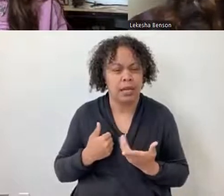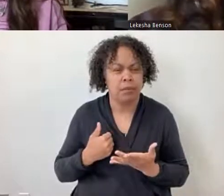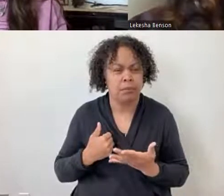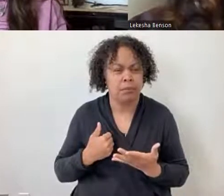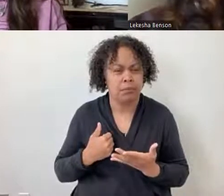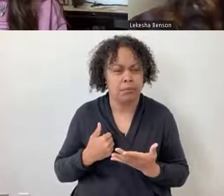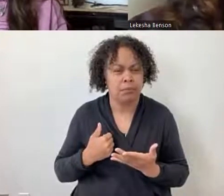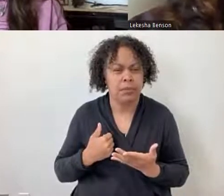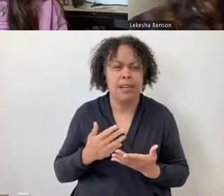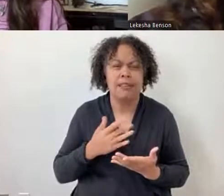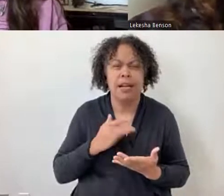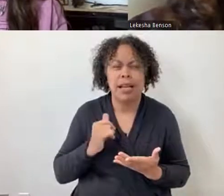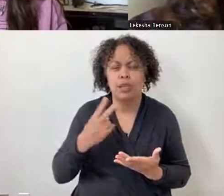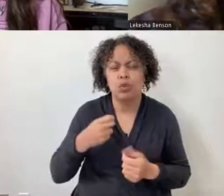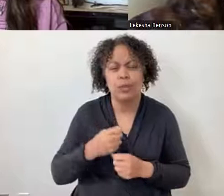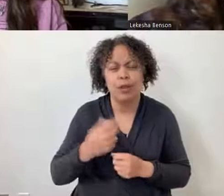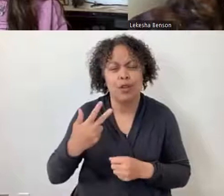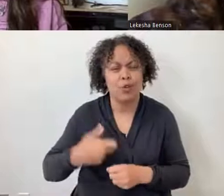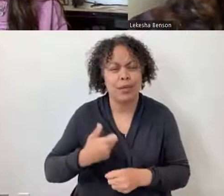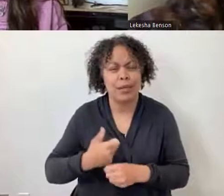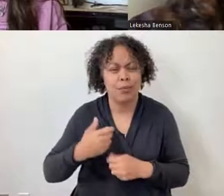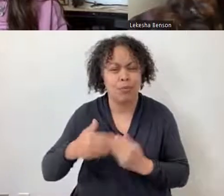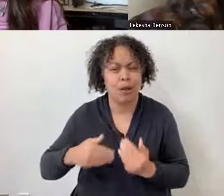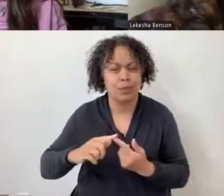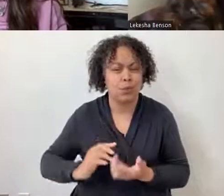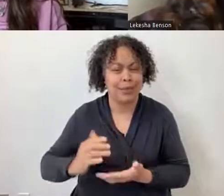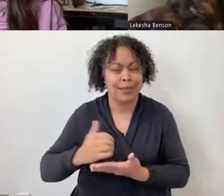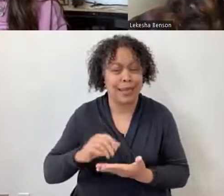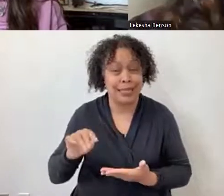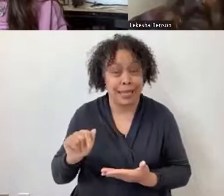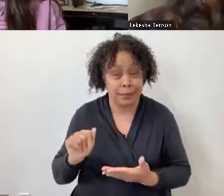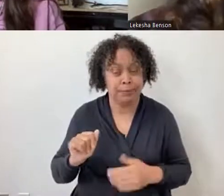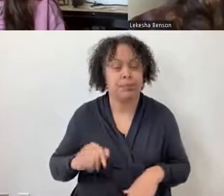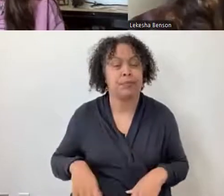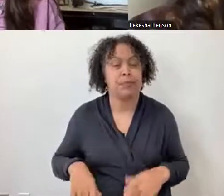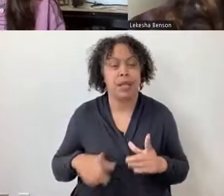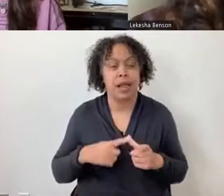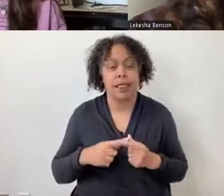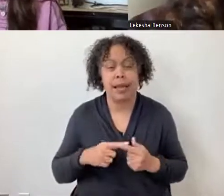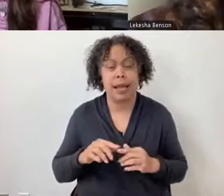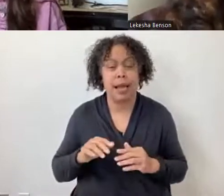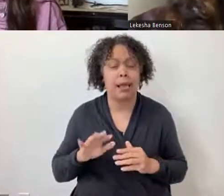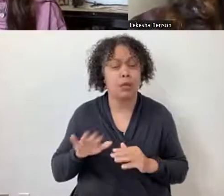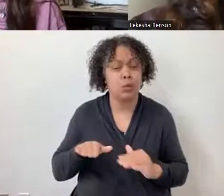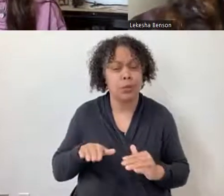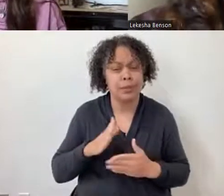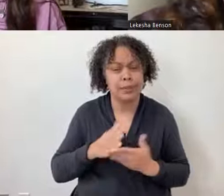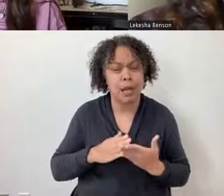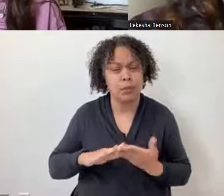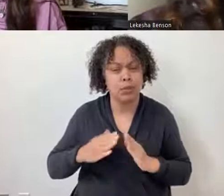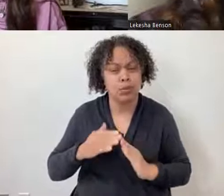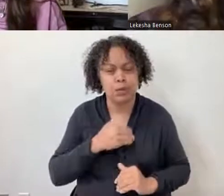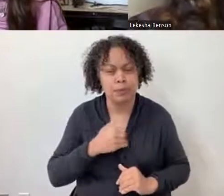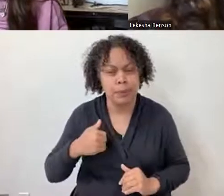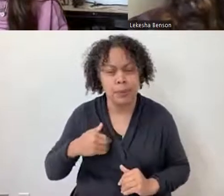it was like a 2 or 3 year process of collecting that data. And then they called some community members and stakeholders